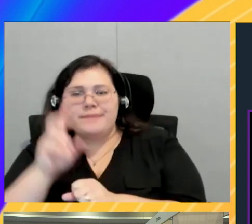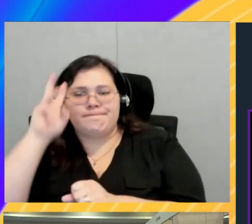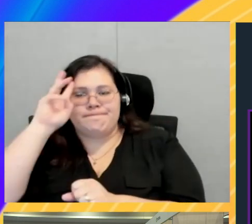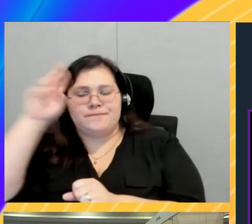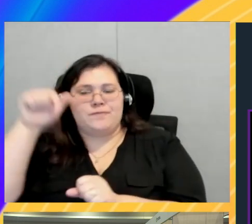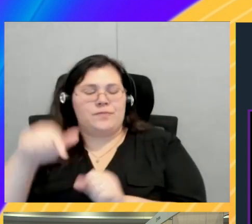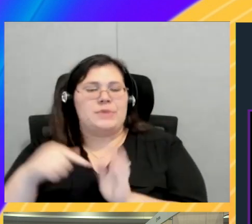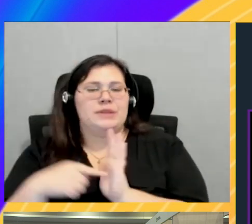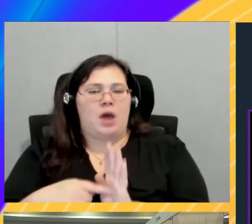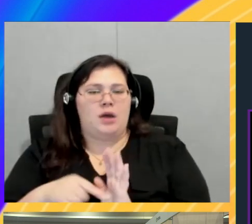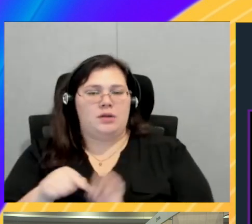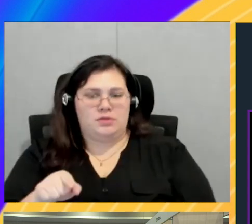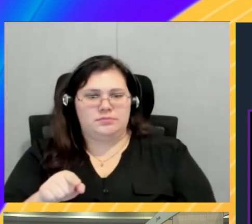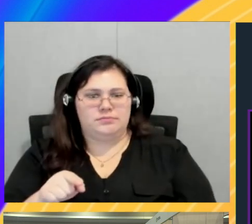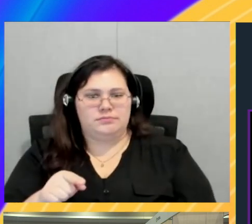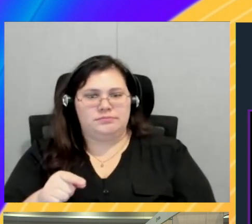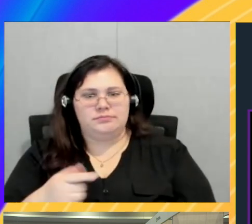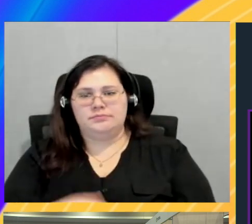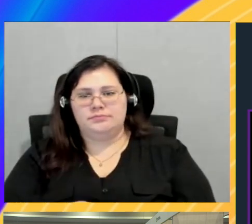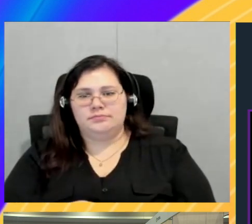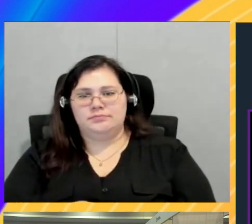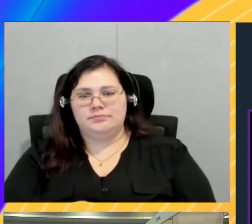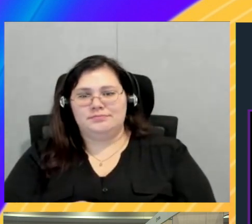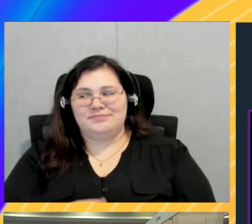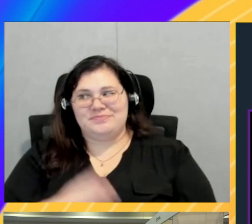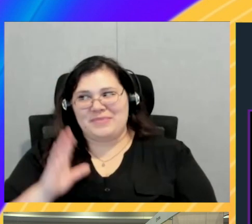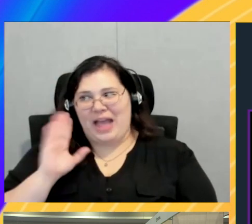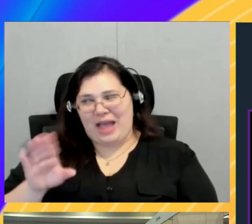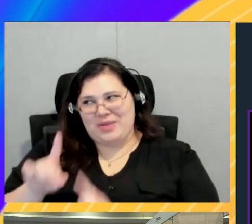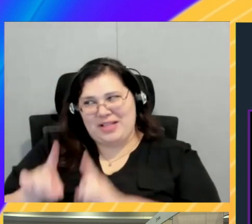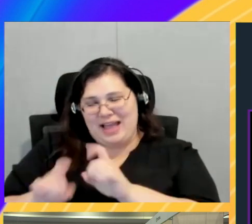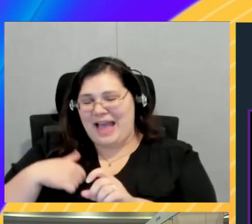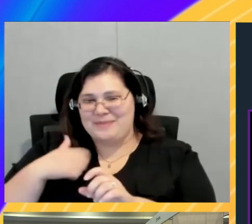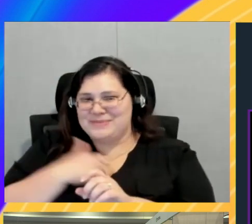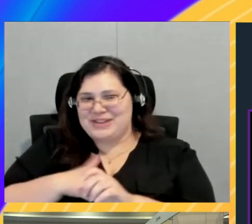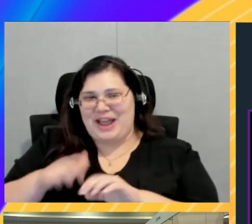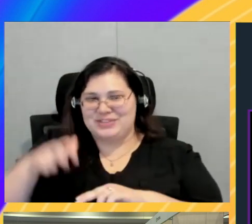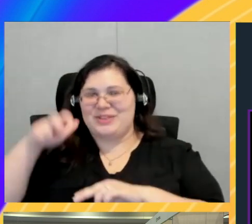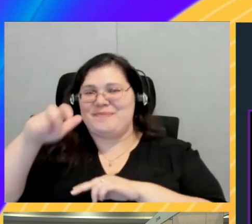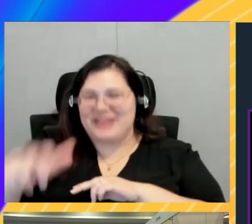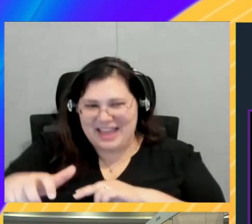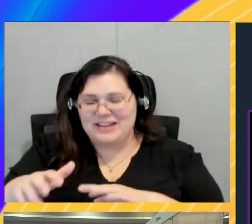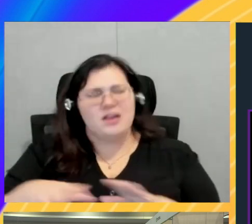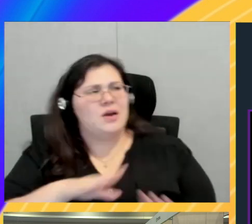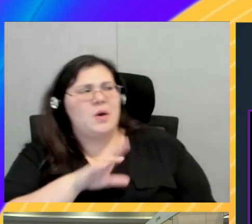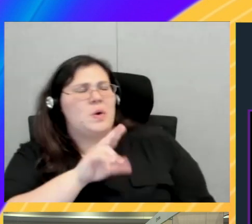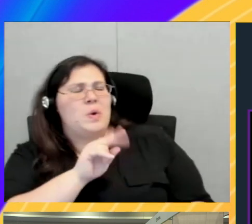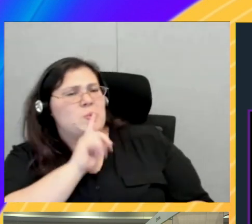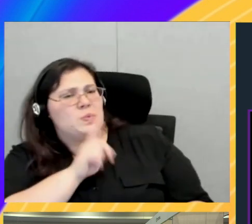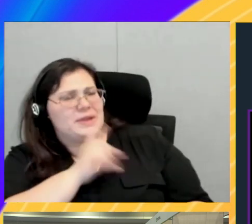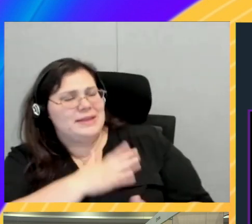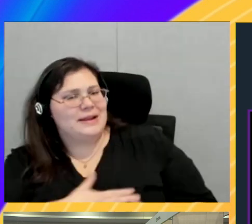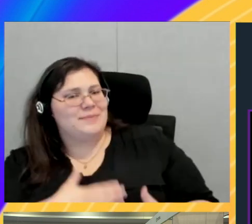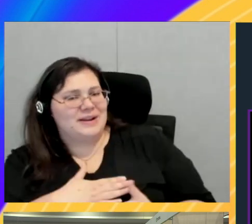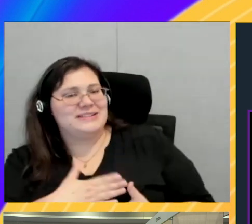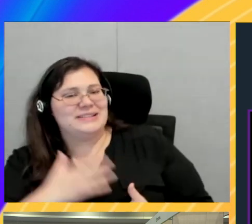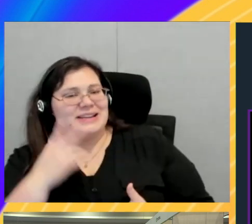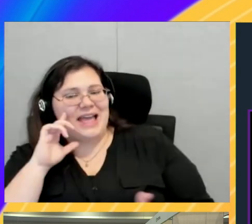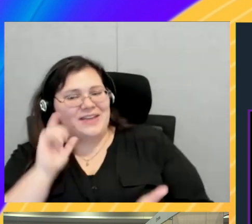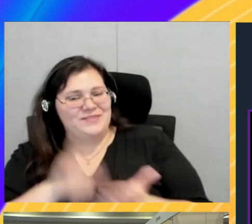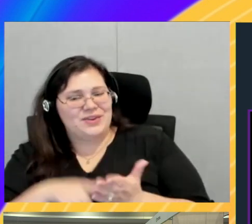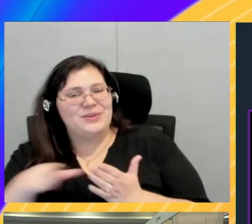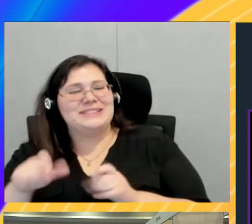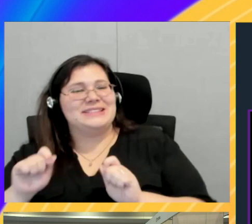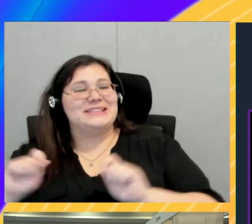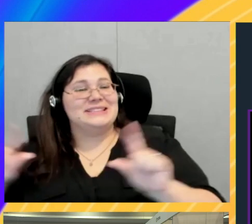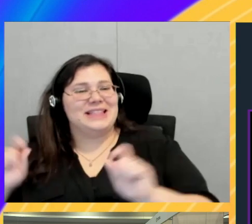It's loaded. I will let you ask your questions. I'm jumping ahead of you. No. Brilliant. And I appreciate, as there's a lag here in the slide, helping to make up some of the